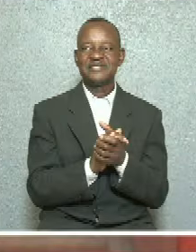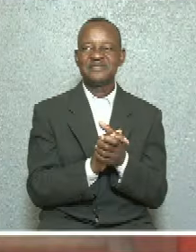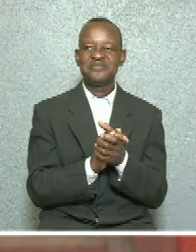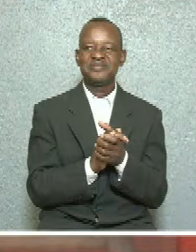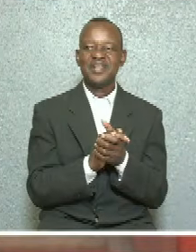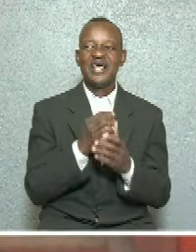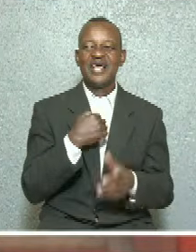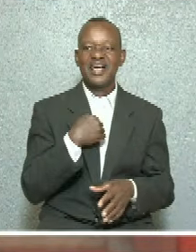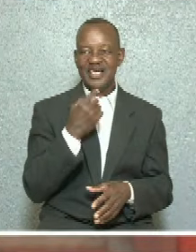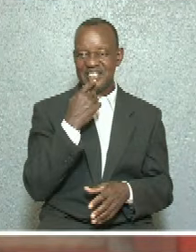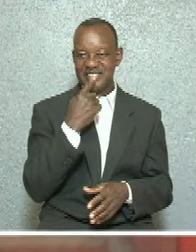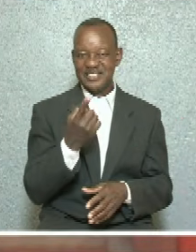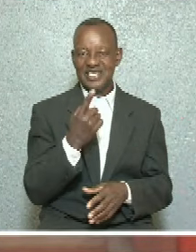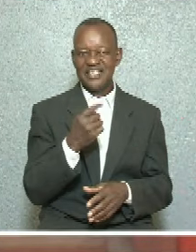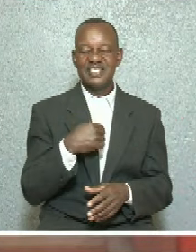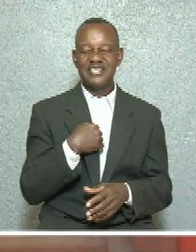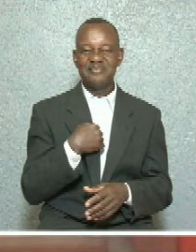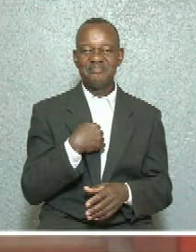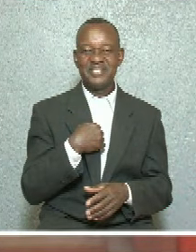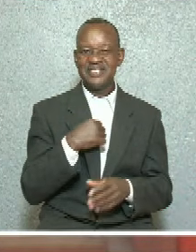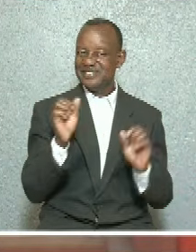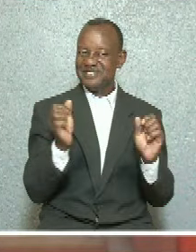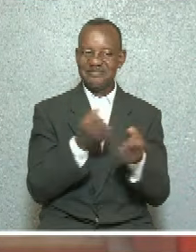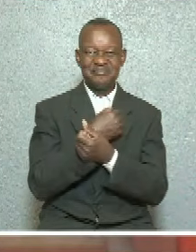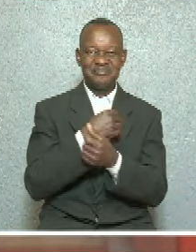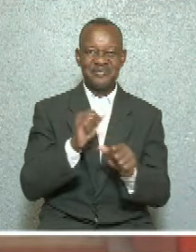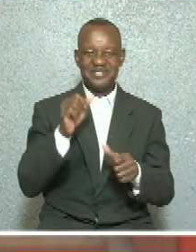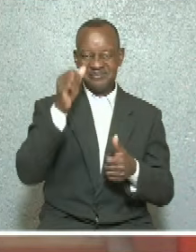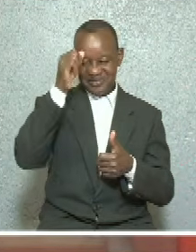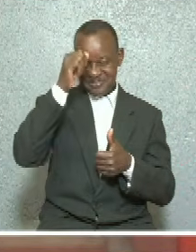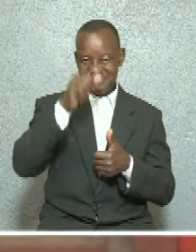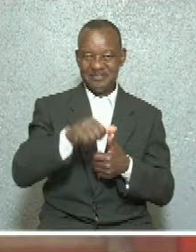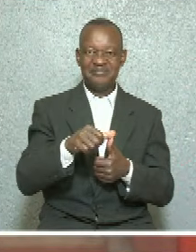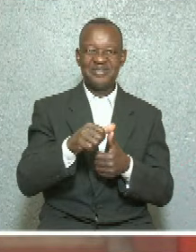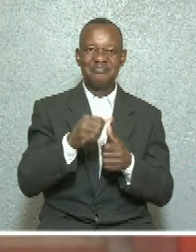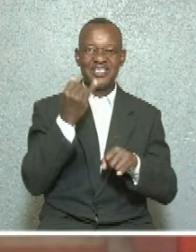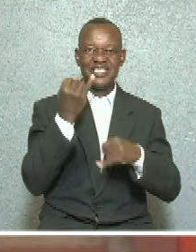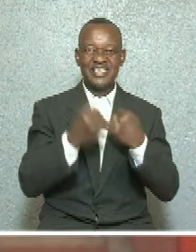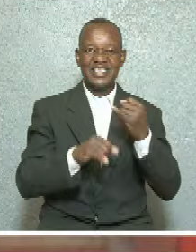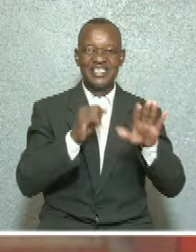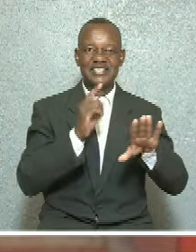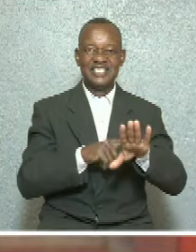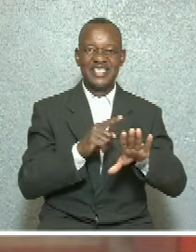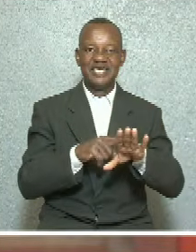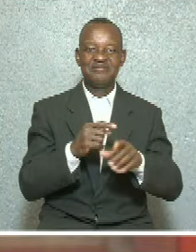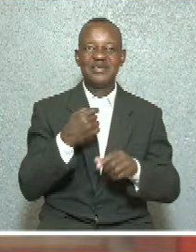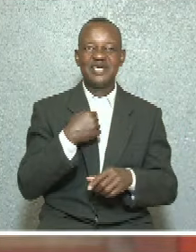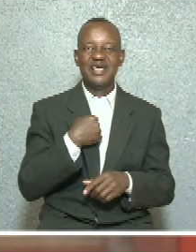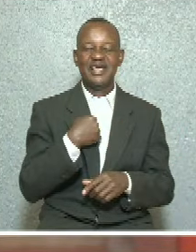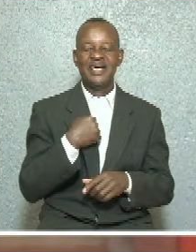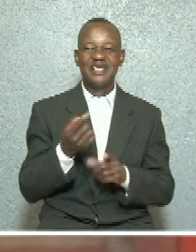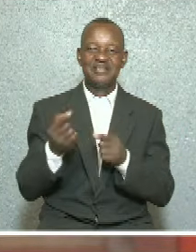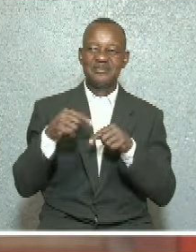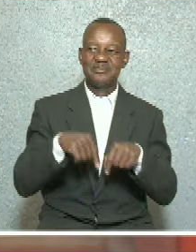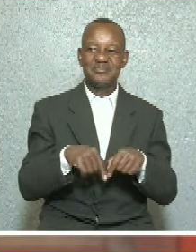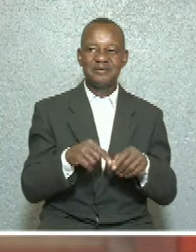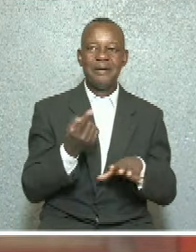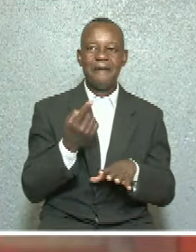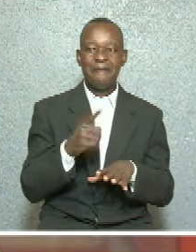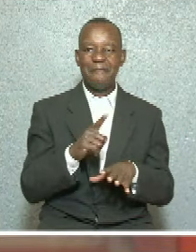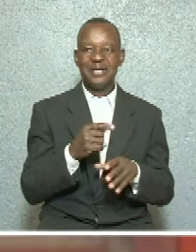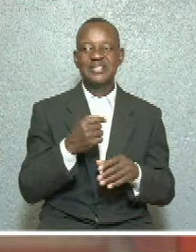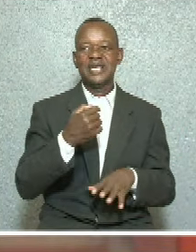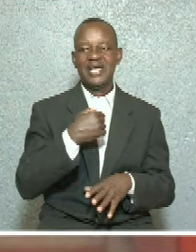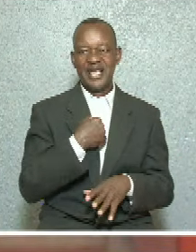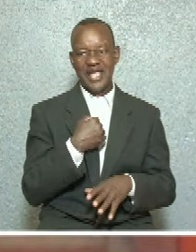last time I was here, not because I don't want to, but because I am a product of a similar program like